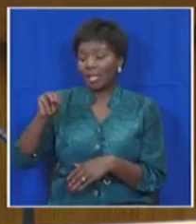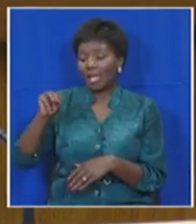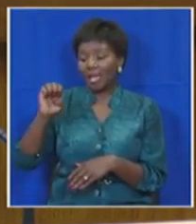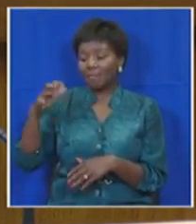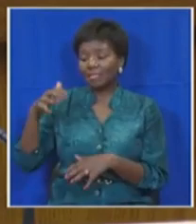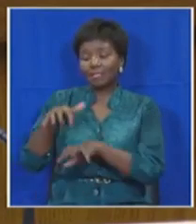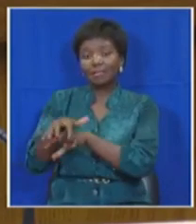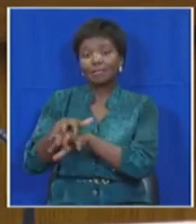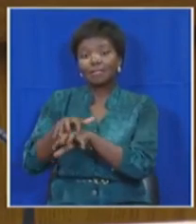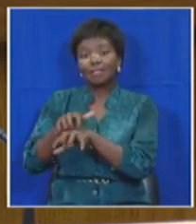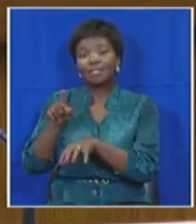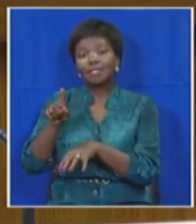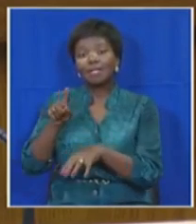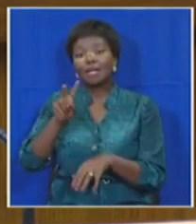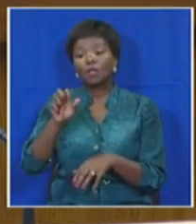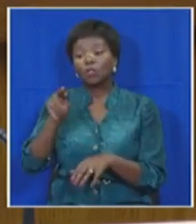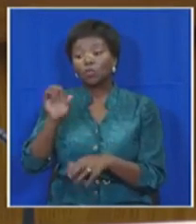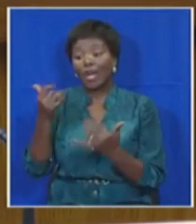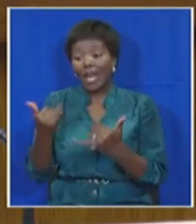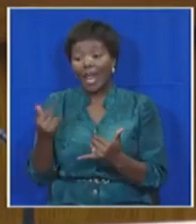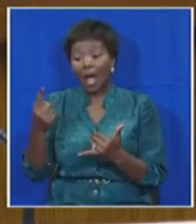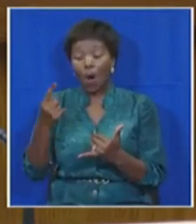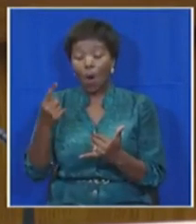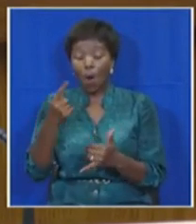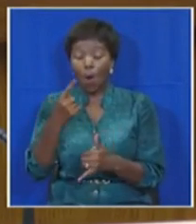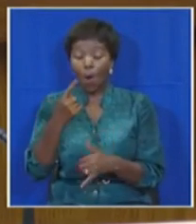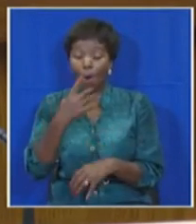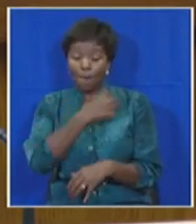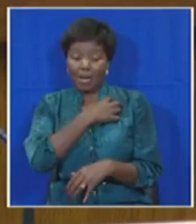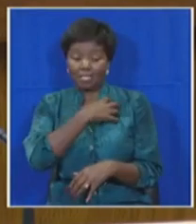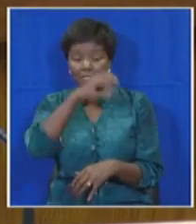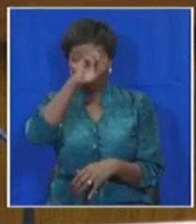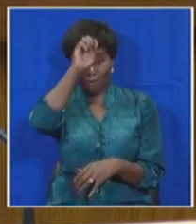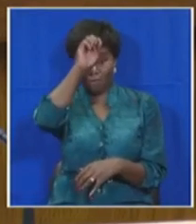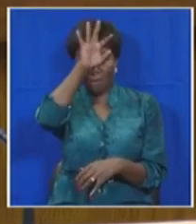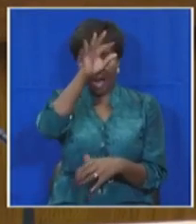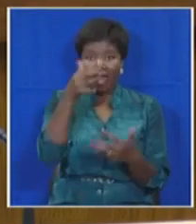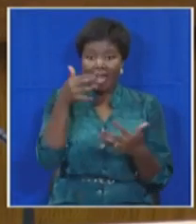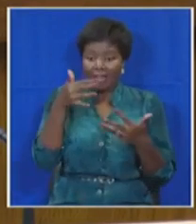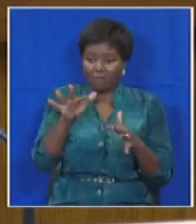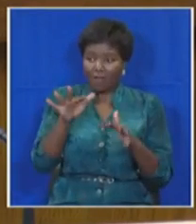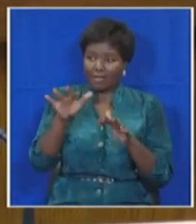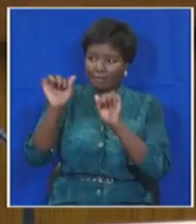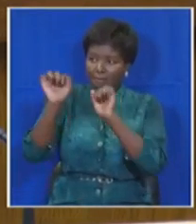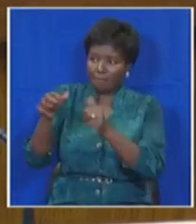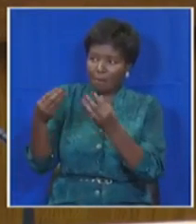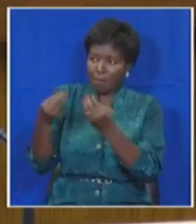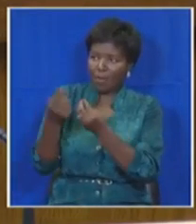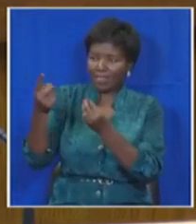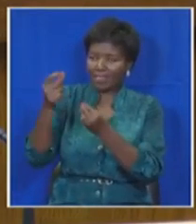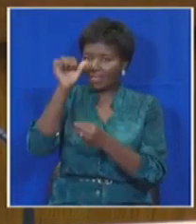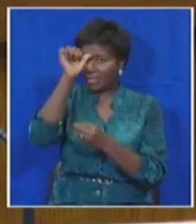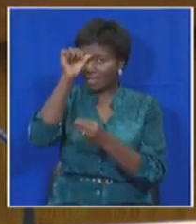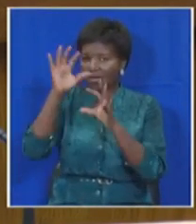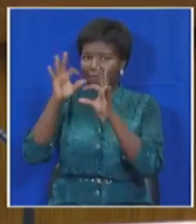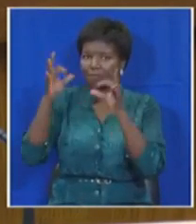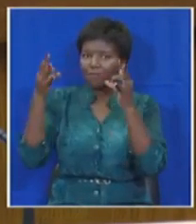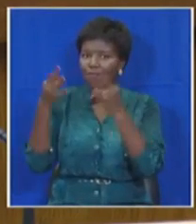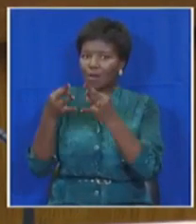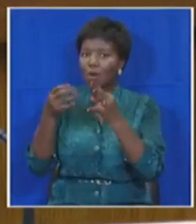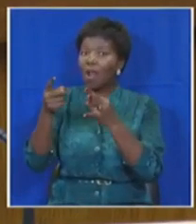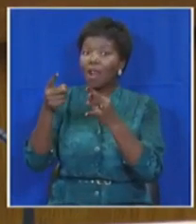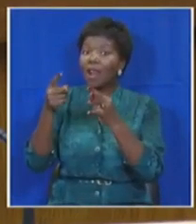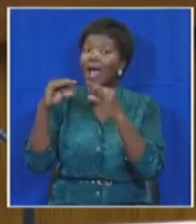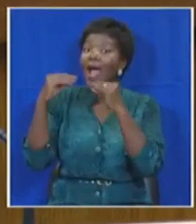Mosebenzi Zwane, now Minister of Resources, Mineral Resources, made a deal with the Gupta-owned company, Estina, and that's